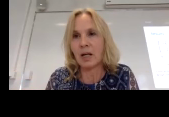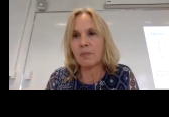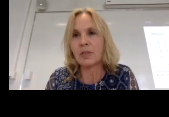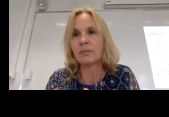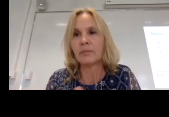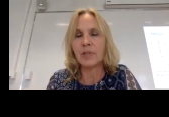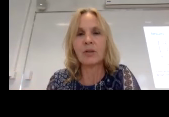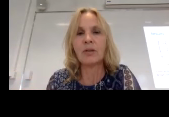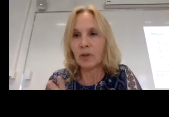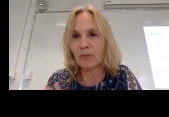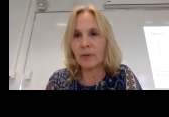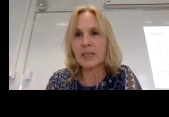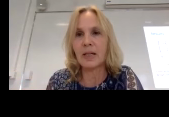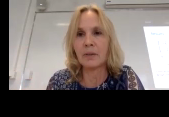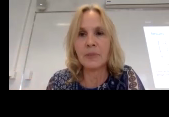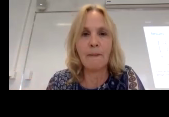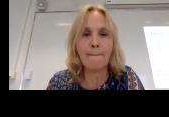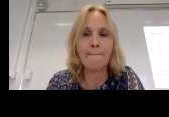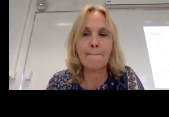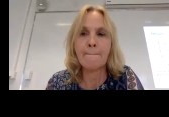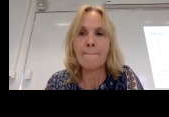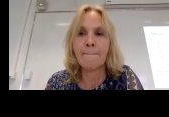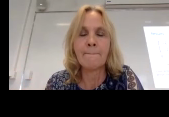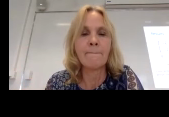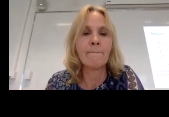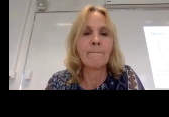response times, particularly for low frequency items.